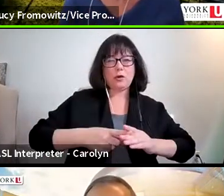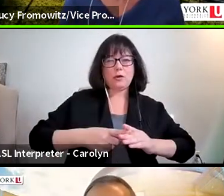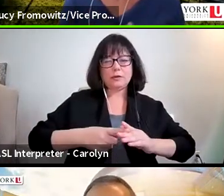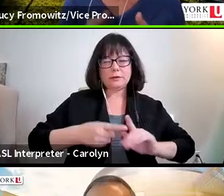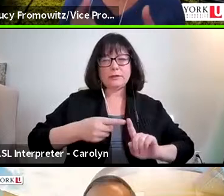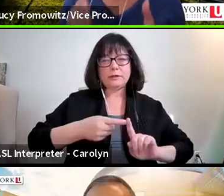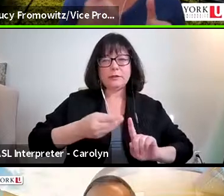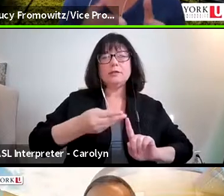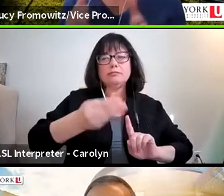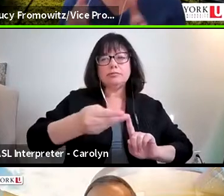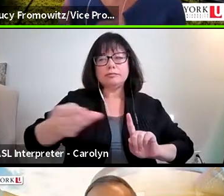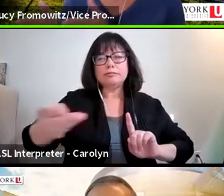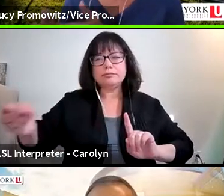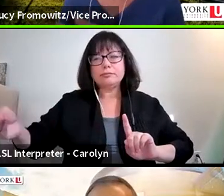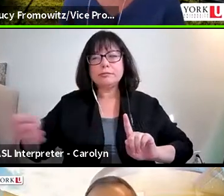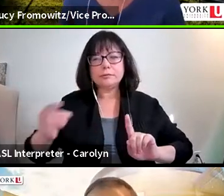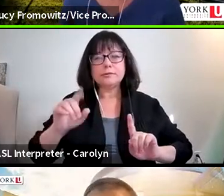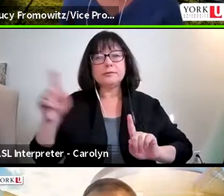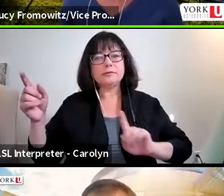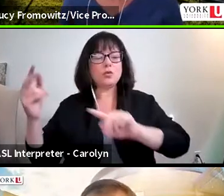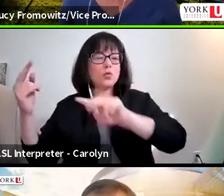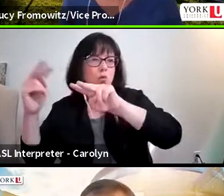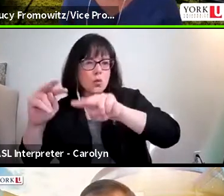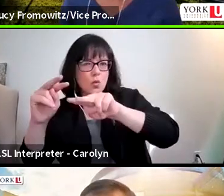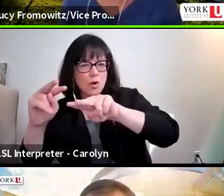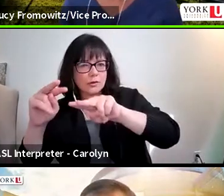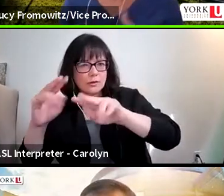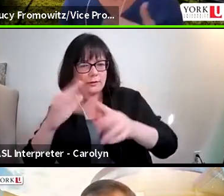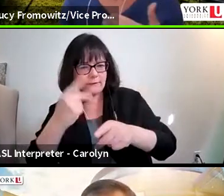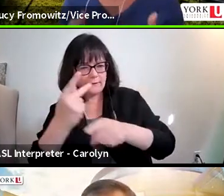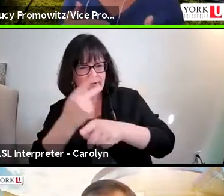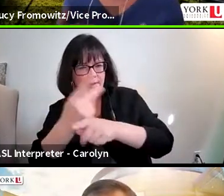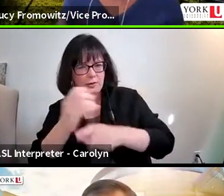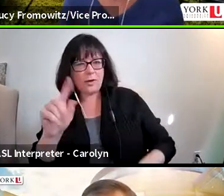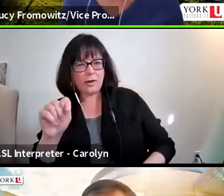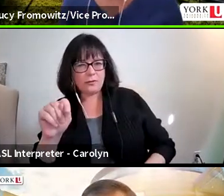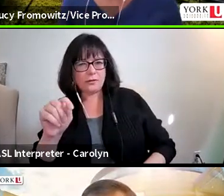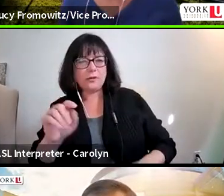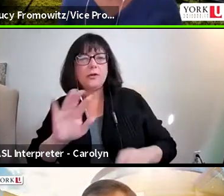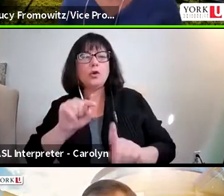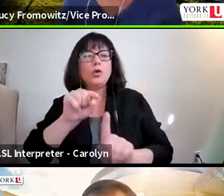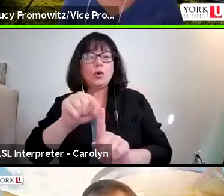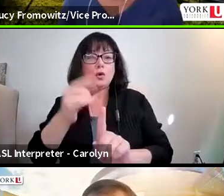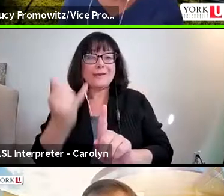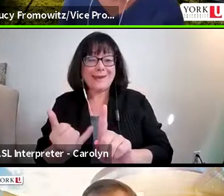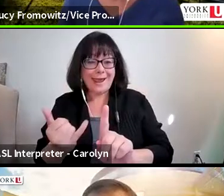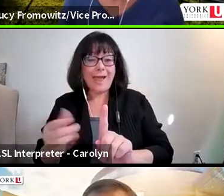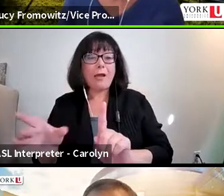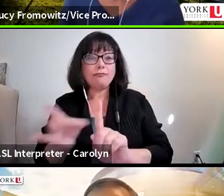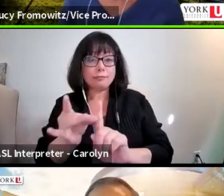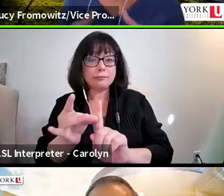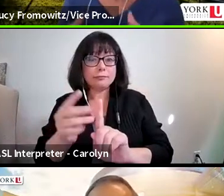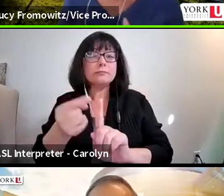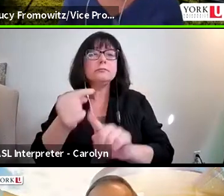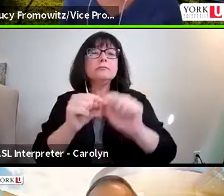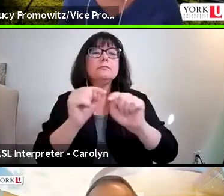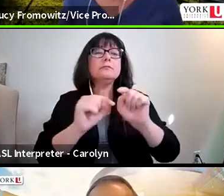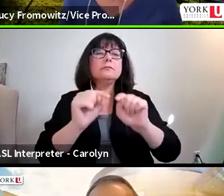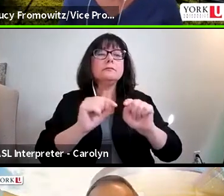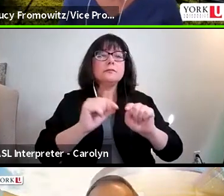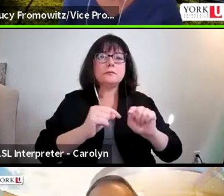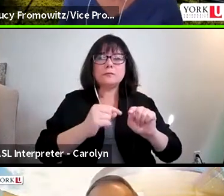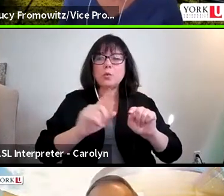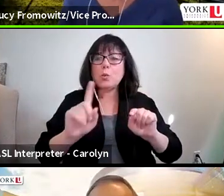or faculty to understand where they've been in the past while, and they are in touch with